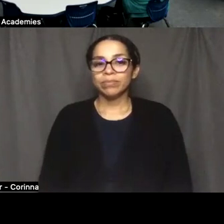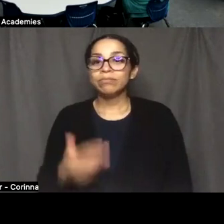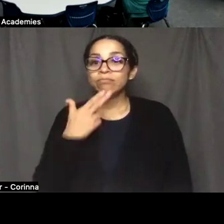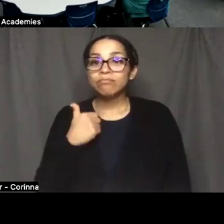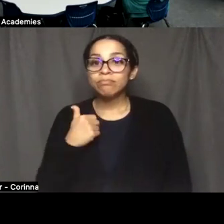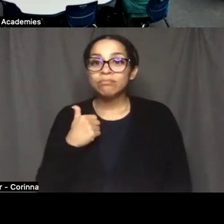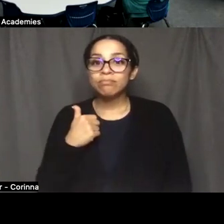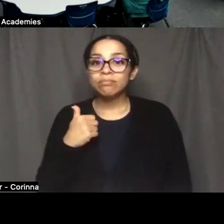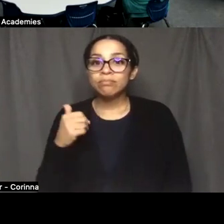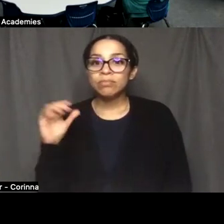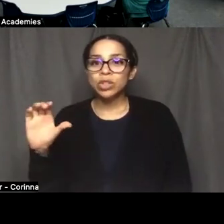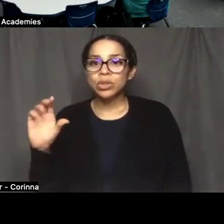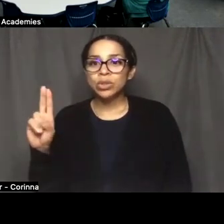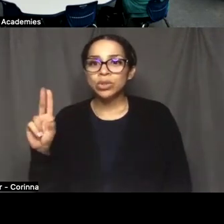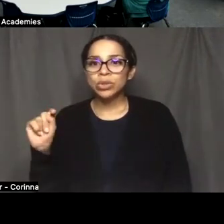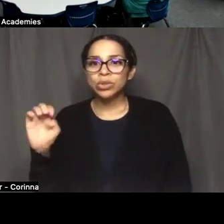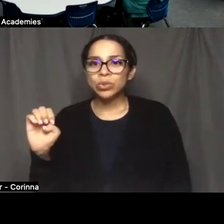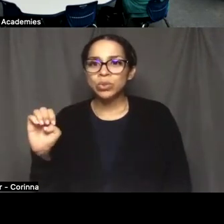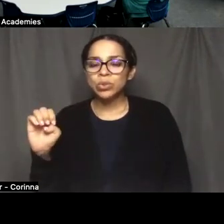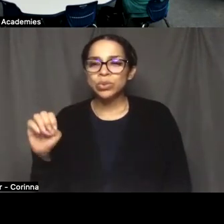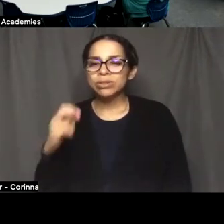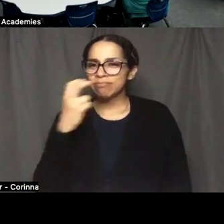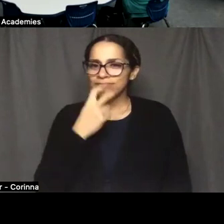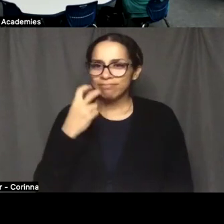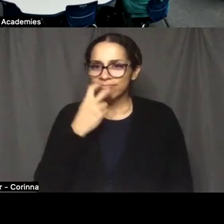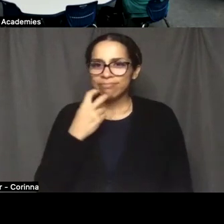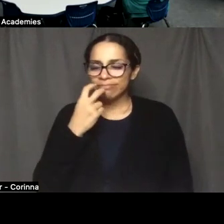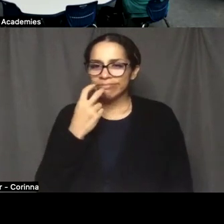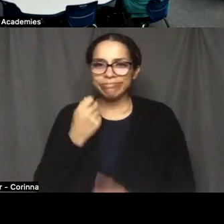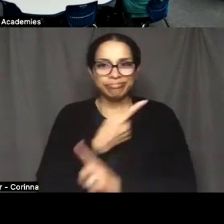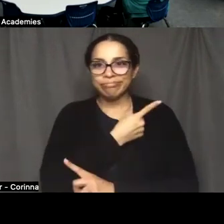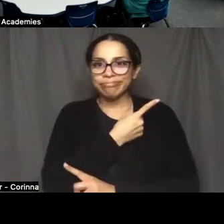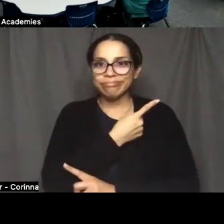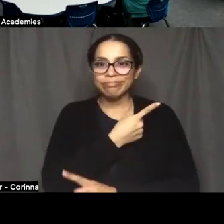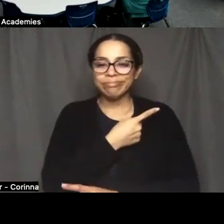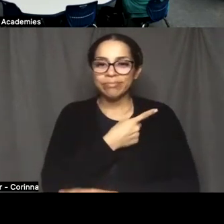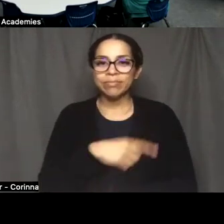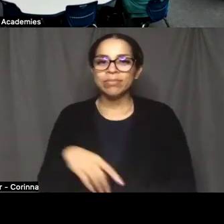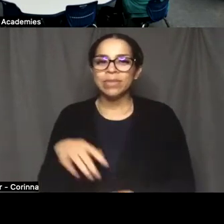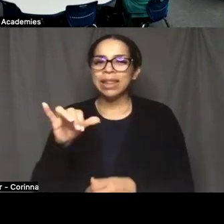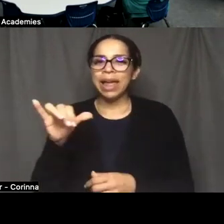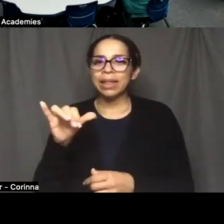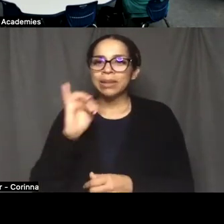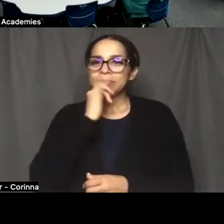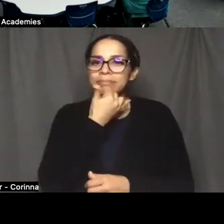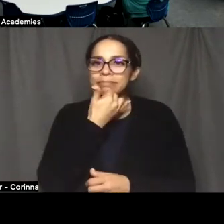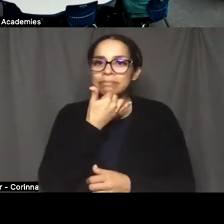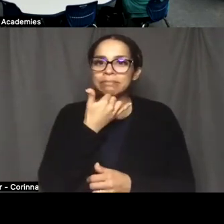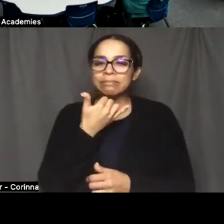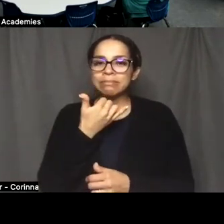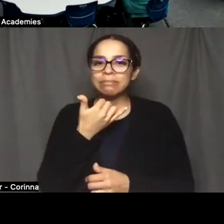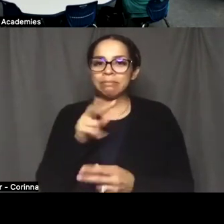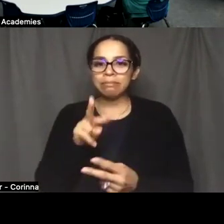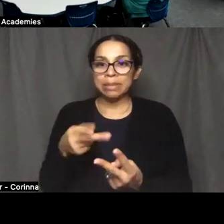cute, or I'm trying to think of other ones. Like if they're mixing the sounds and they think they're saying